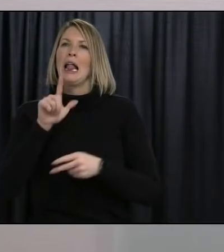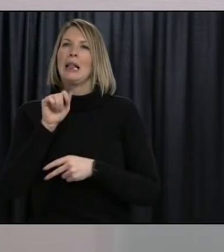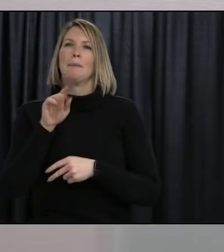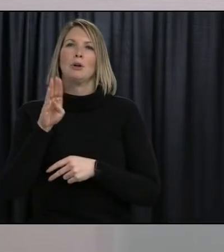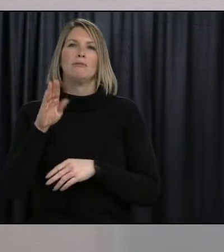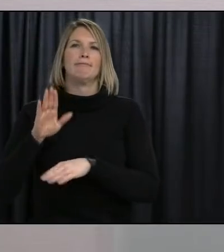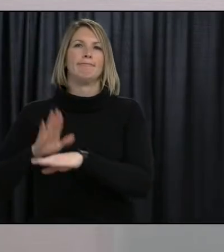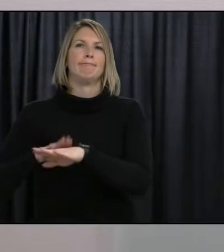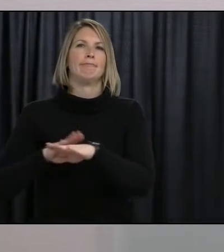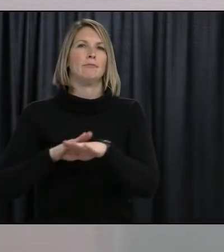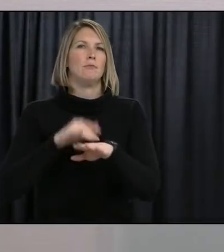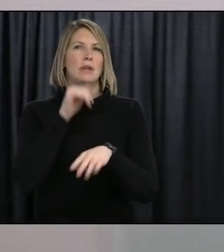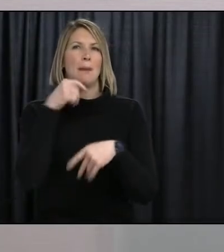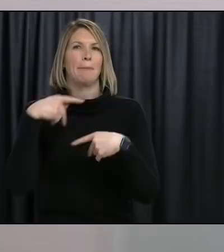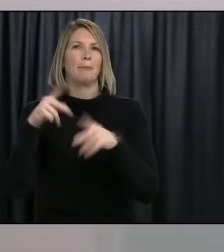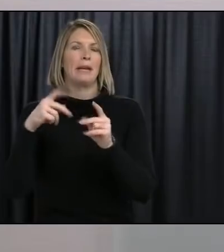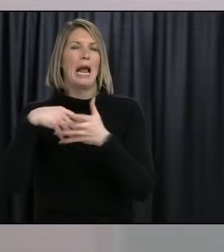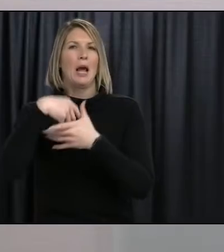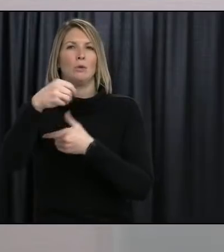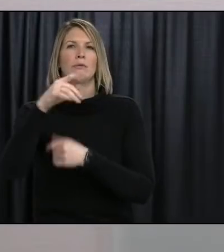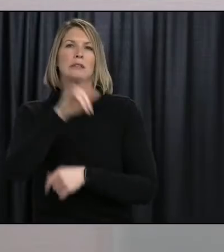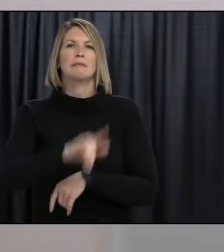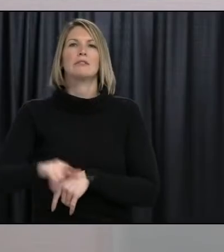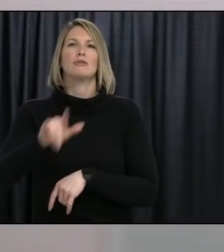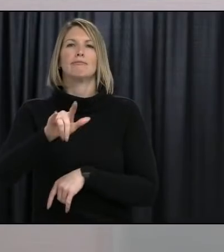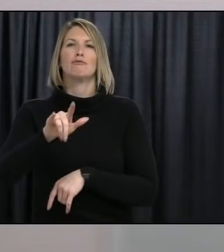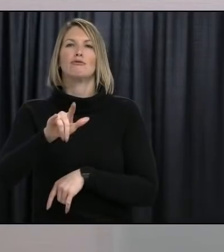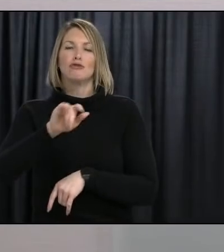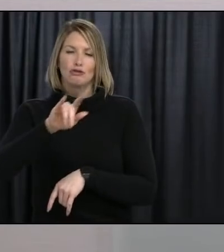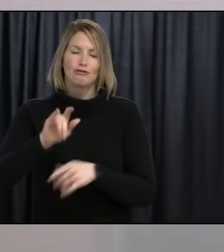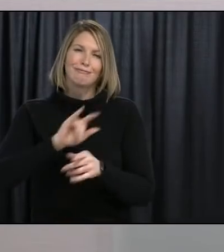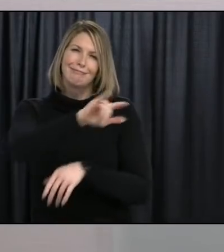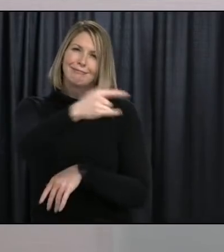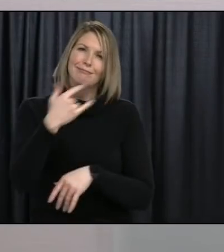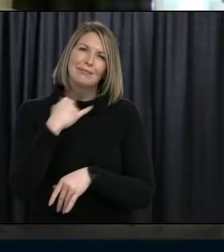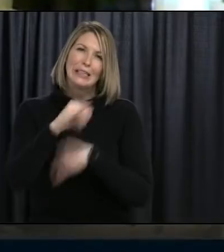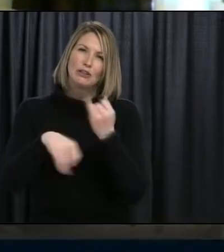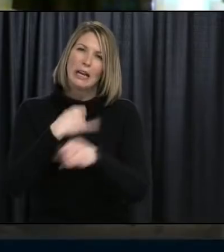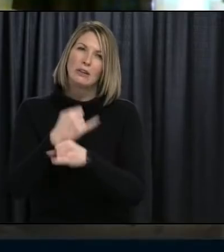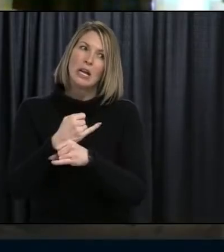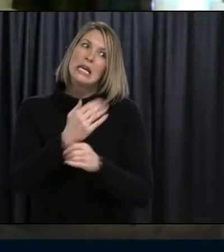of some of your counterparts across the country who may not have heeded that advice?